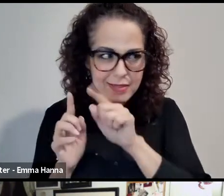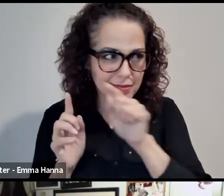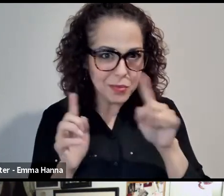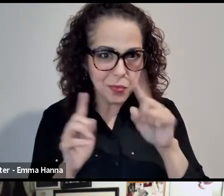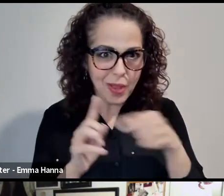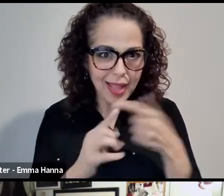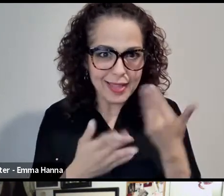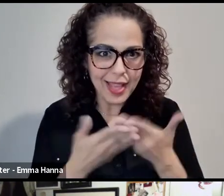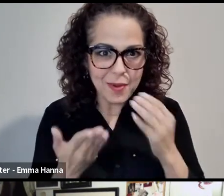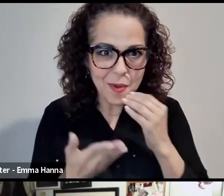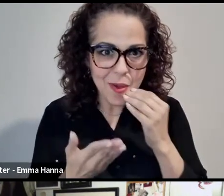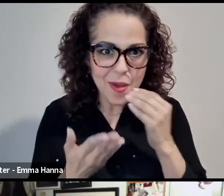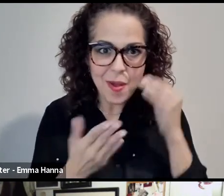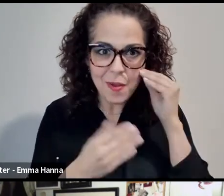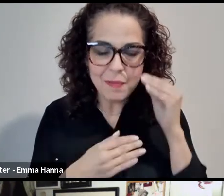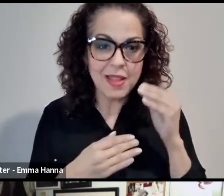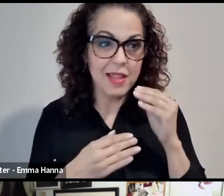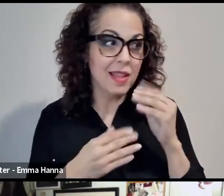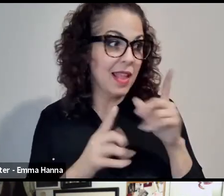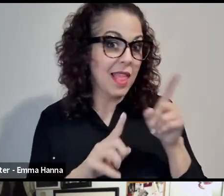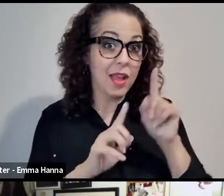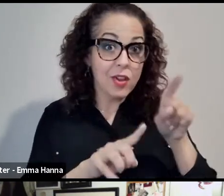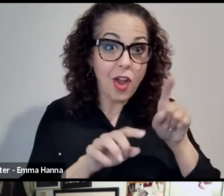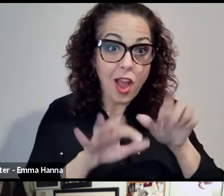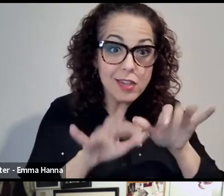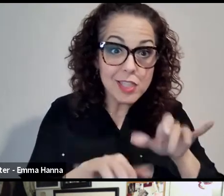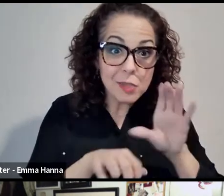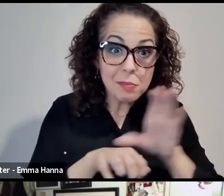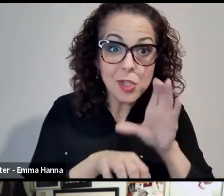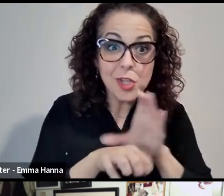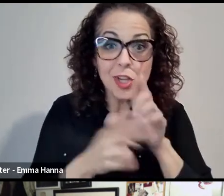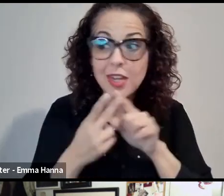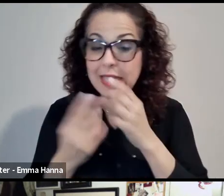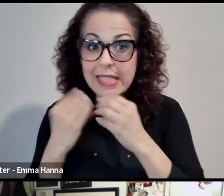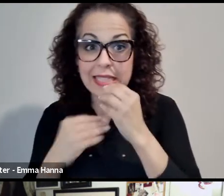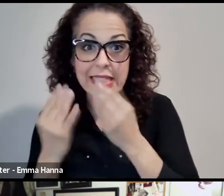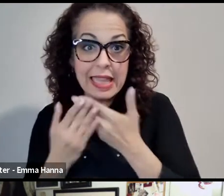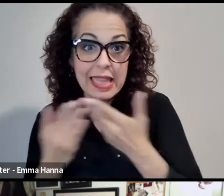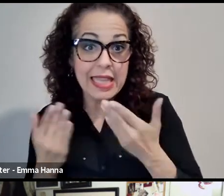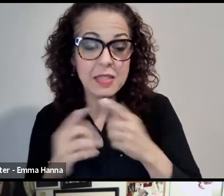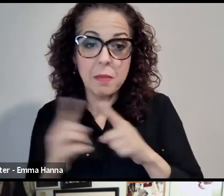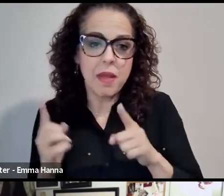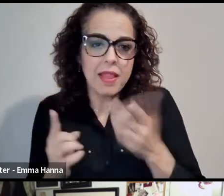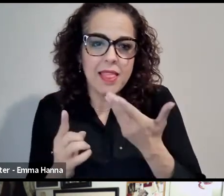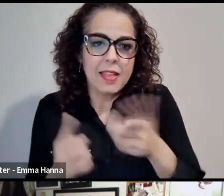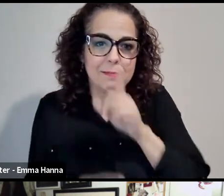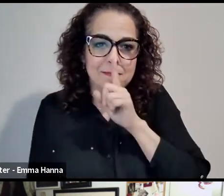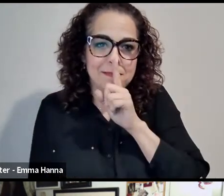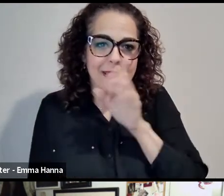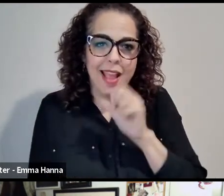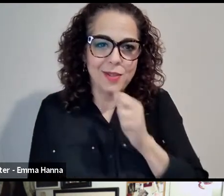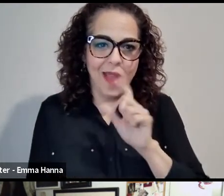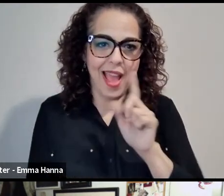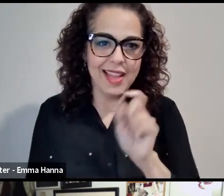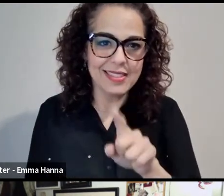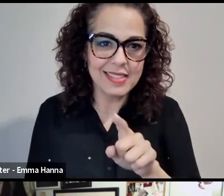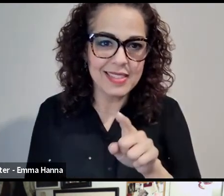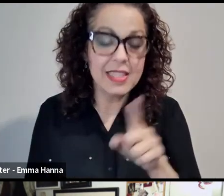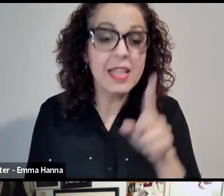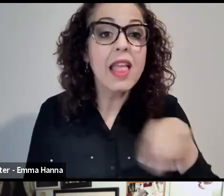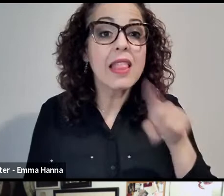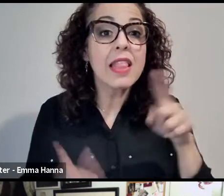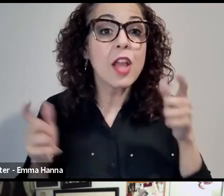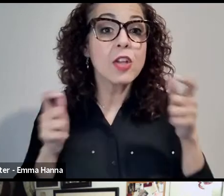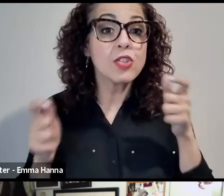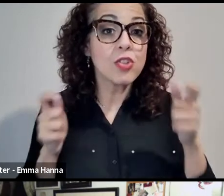Eaten things, slept in my bed, gone on my computer, and things that but the thing is, I don't ask. They're in charge of my life while I'm